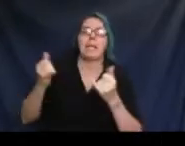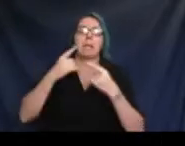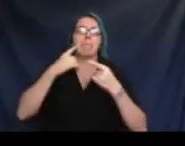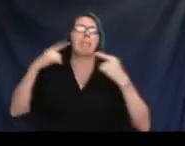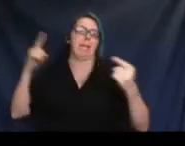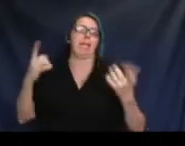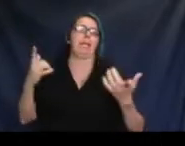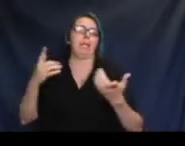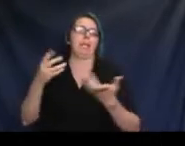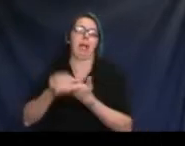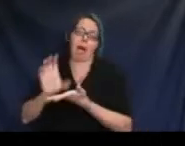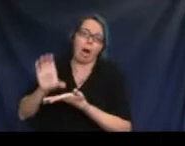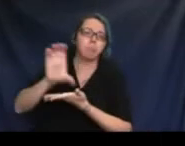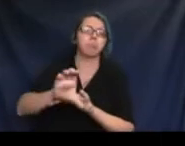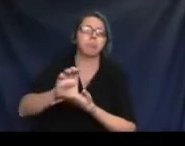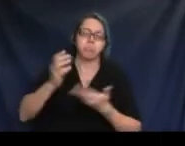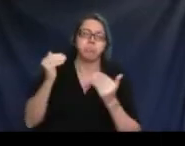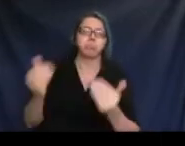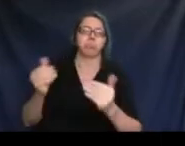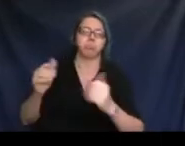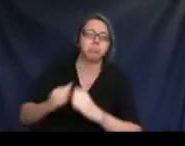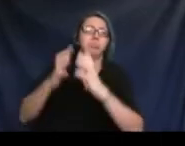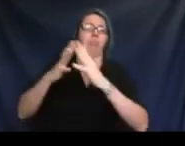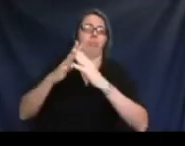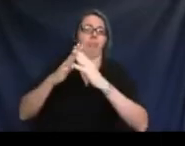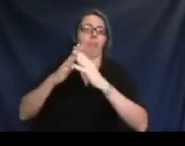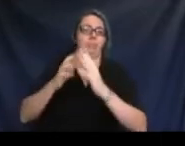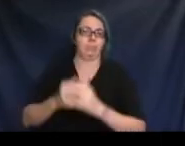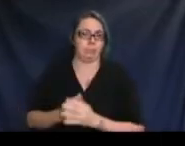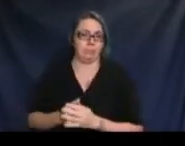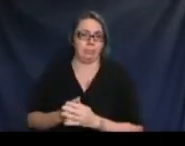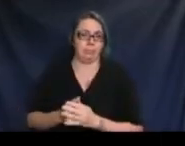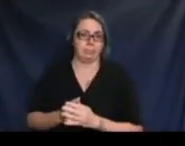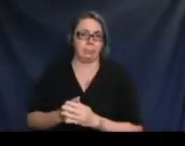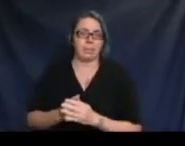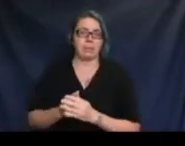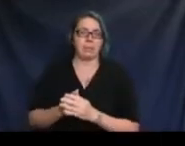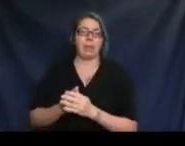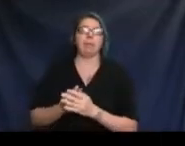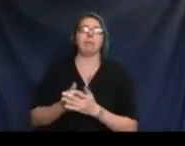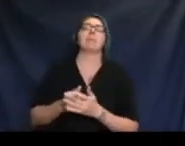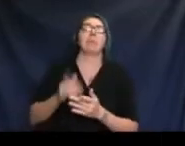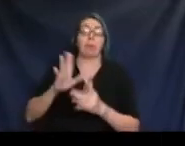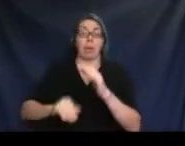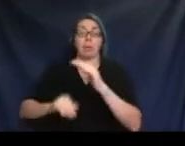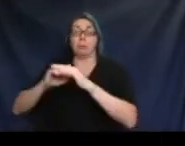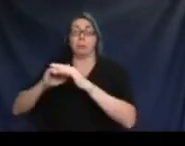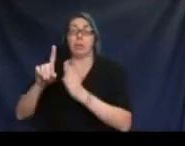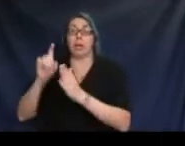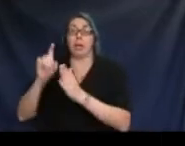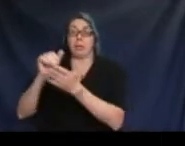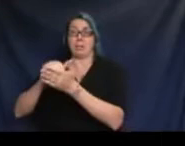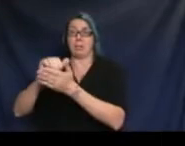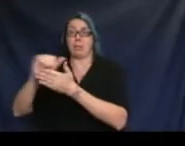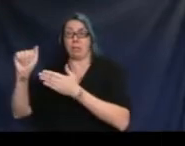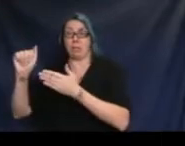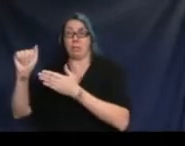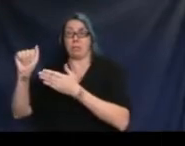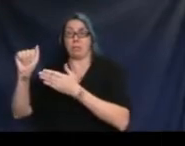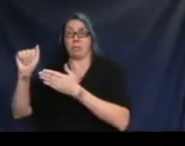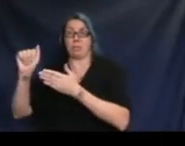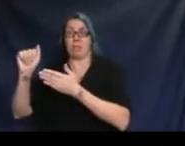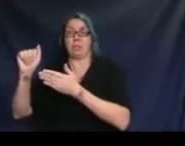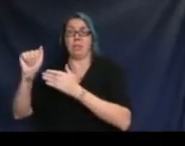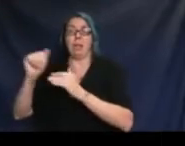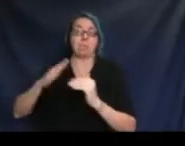they are as low as $3,000. So do not feel that you have to put on a mega blockbuster project